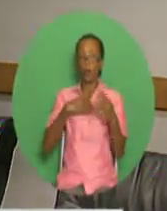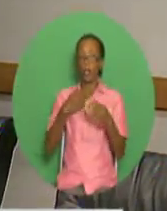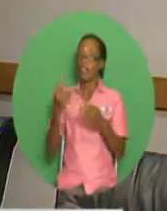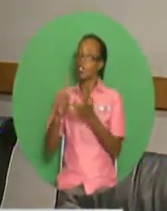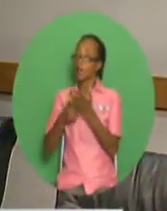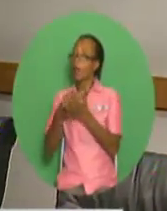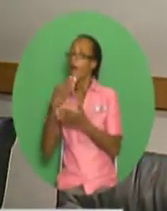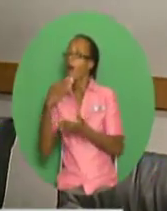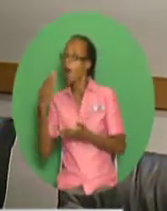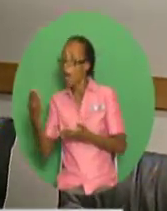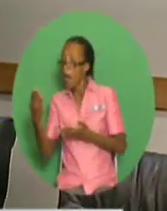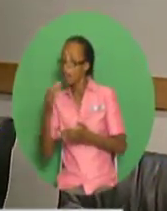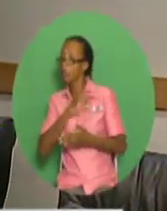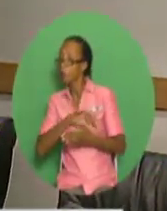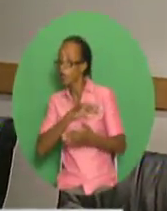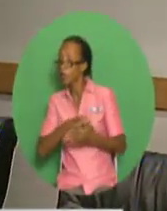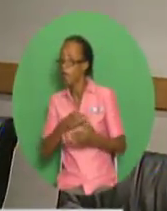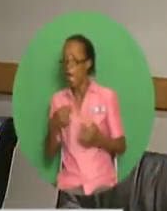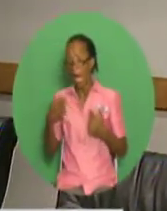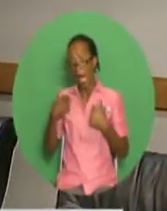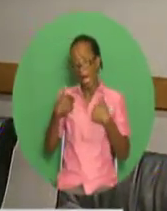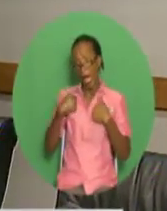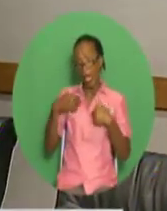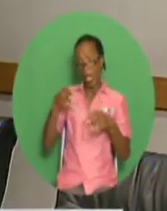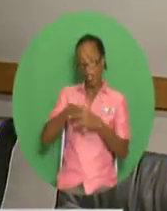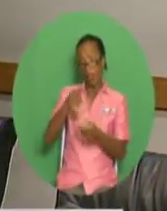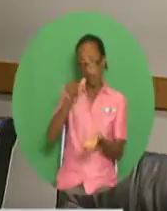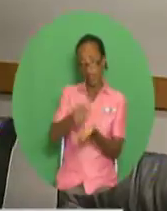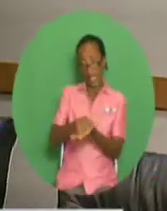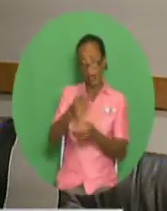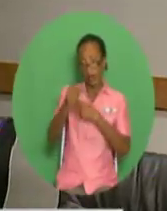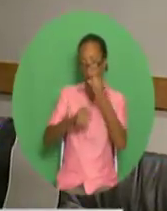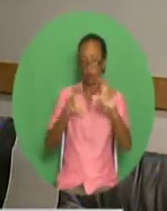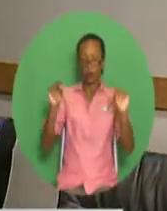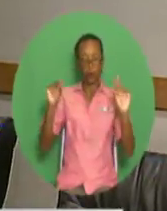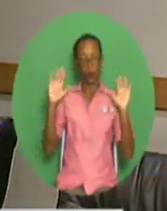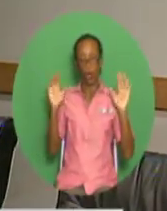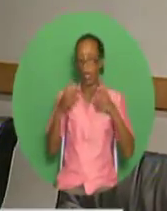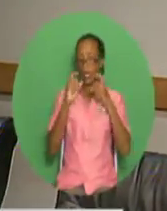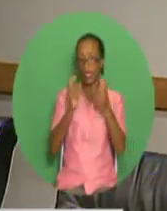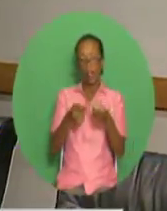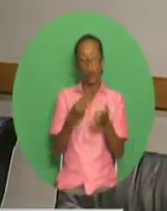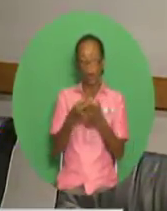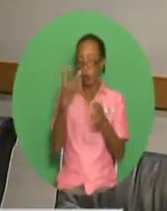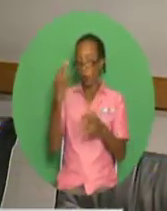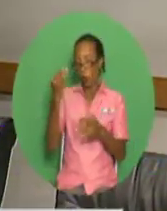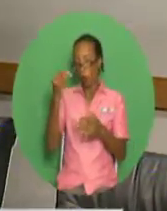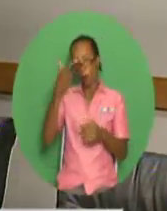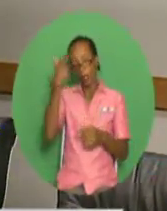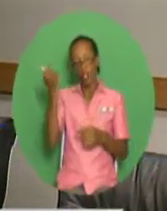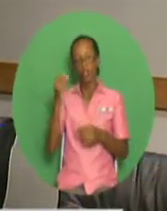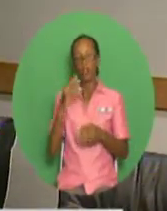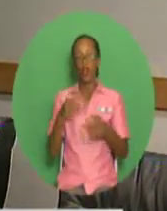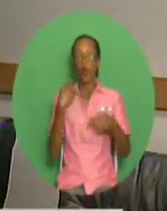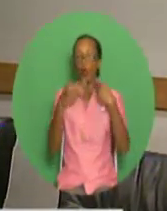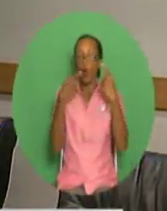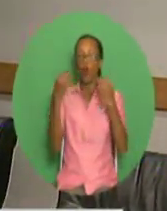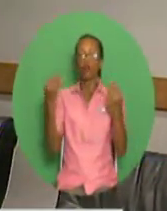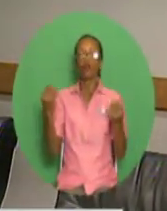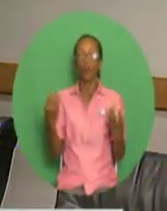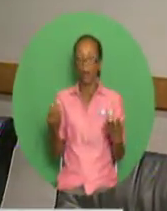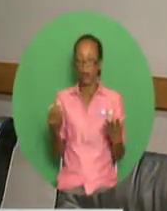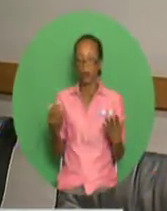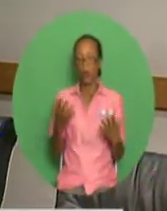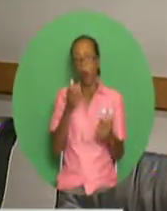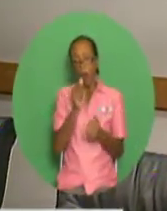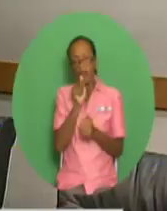and they've said, clear as day, they're not getting involved with this sport, they're not giving money to that sport because there's too much arguing in the public. And we want to stop